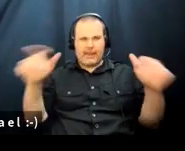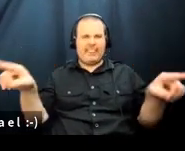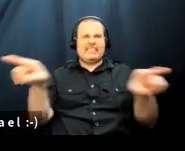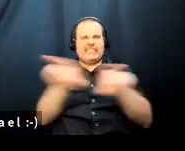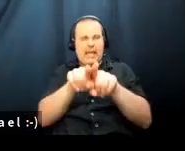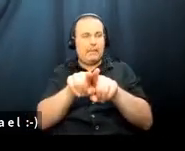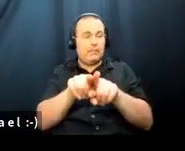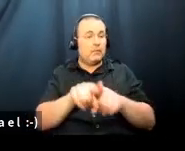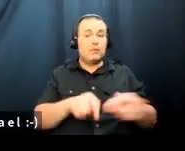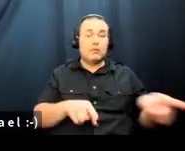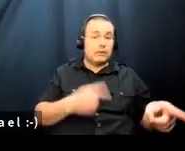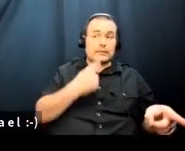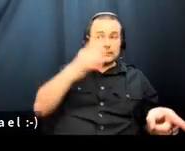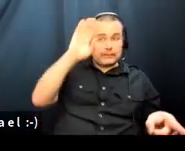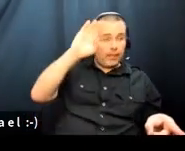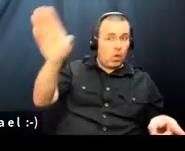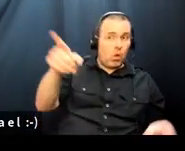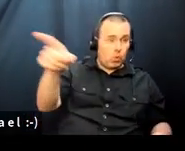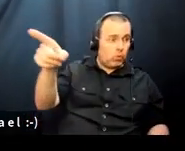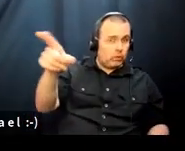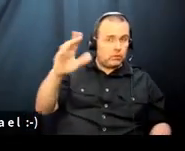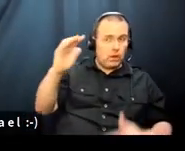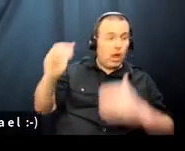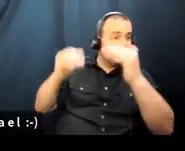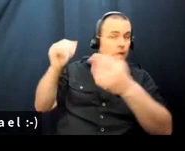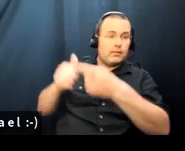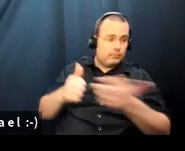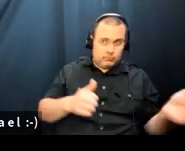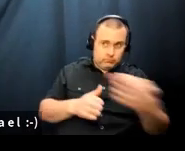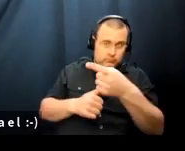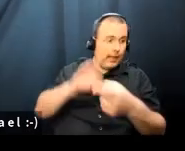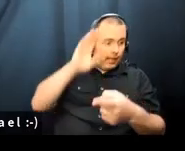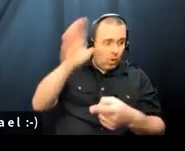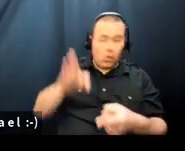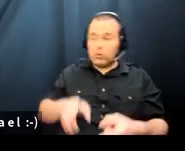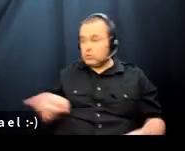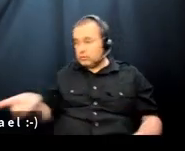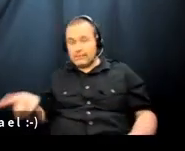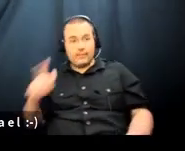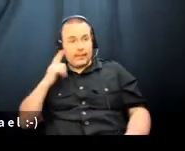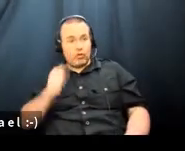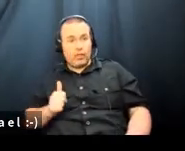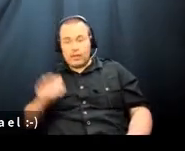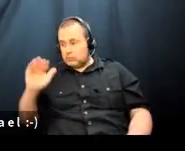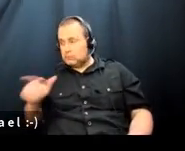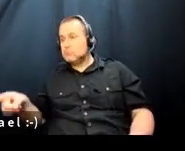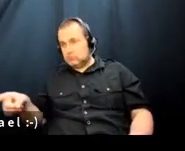to say hello to an adult in the environment, expect your child with hearing loss to do the same thing.